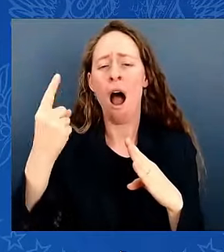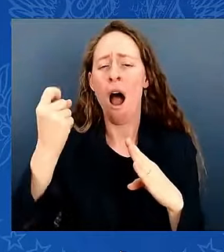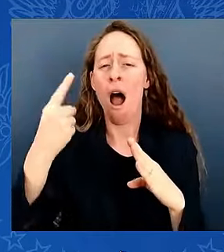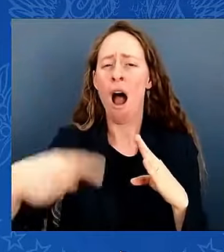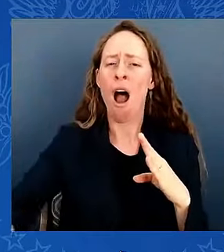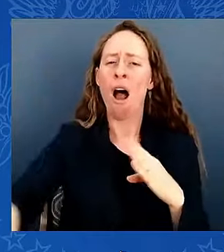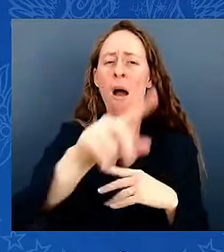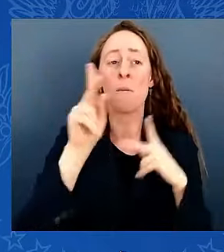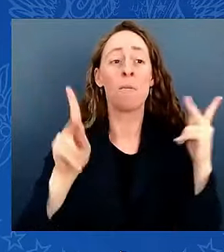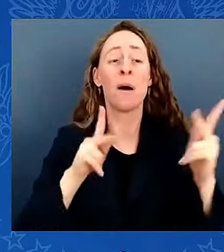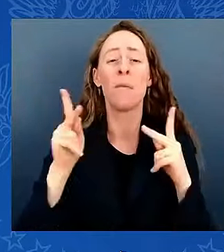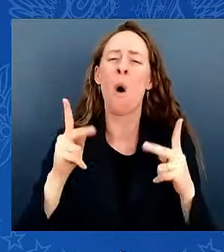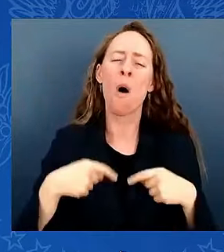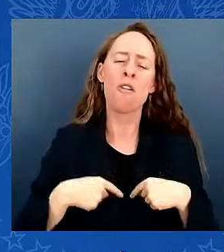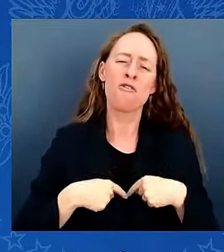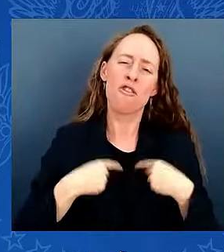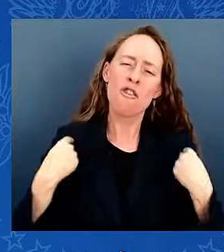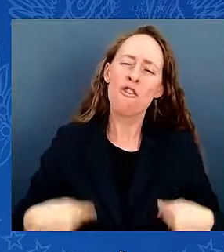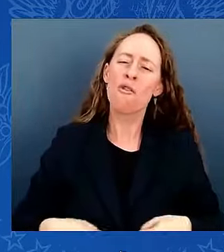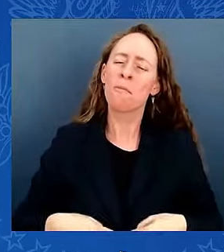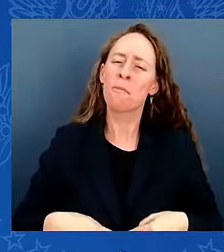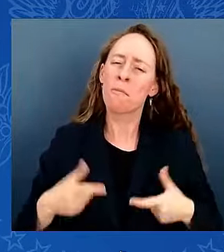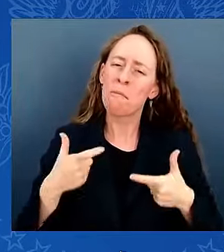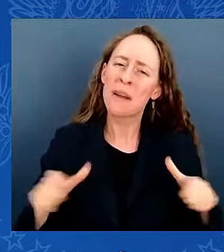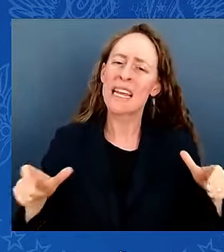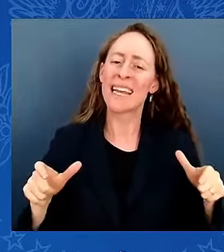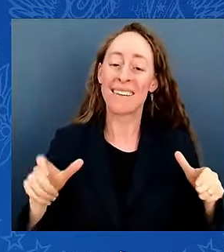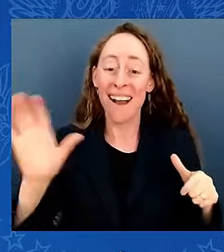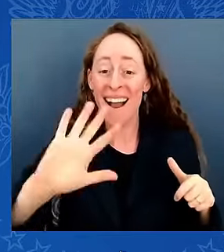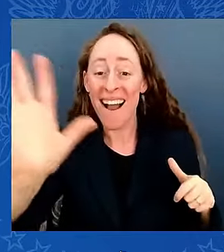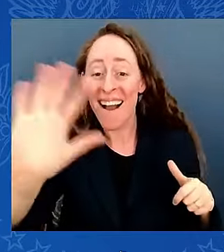people. Hi, Mom. Hey, Dad.